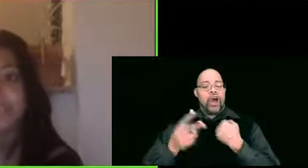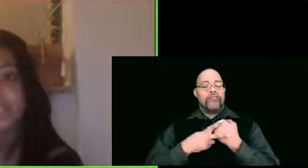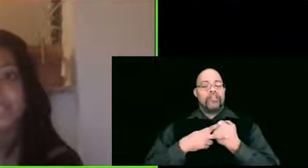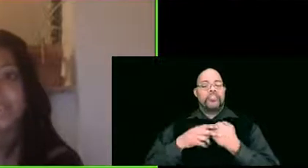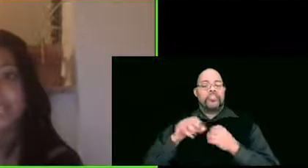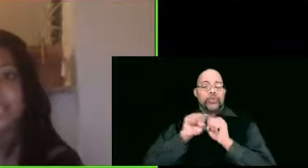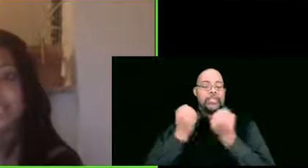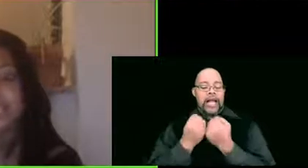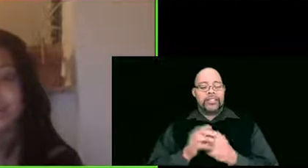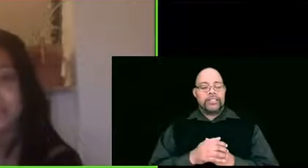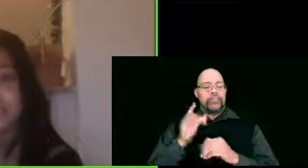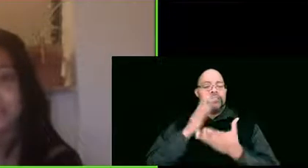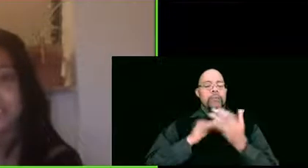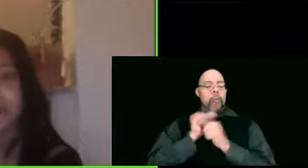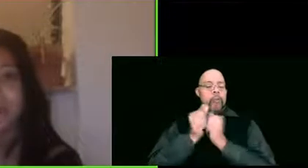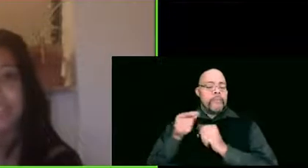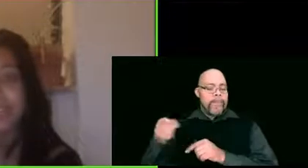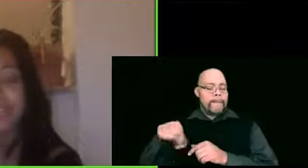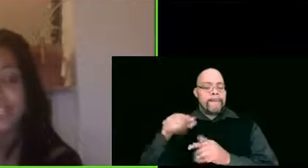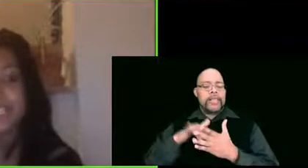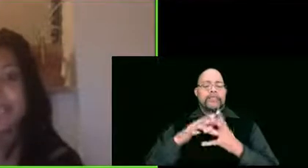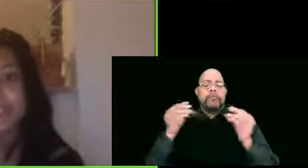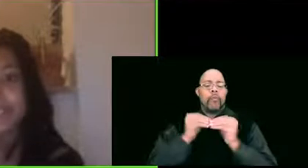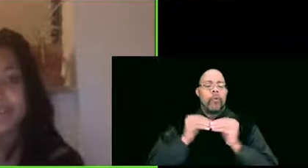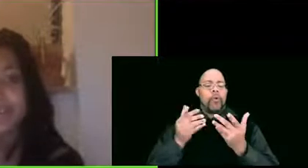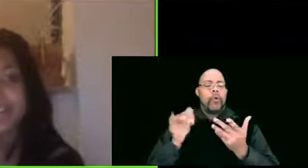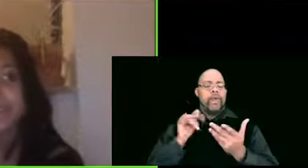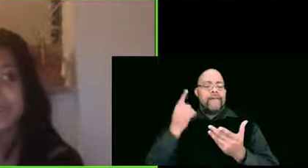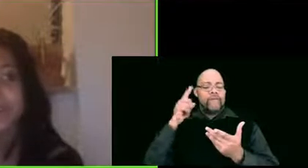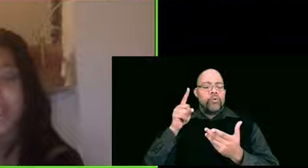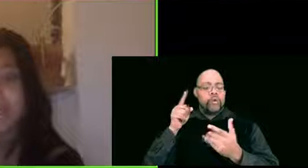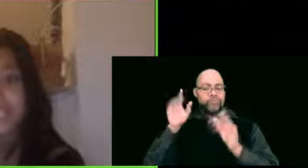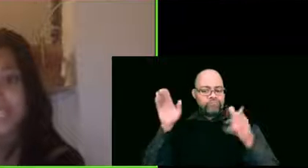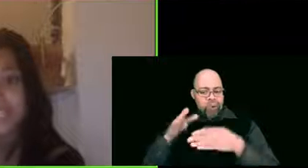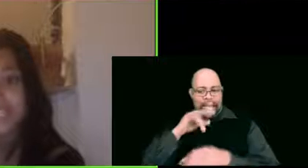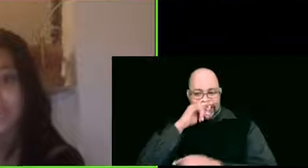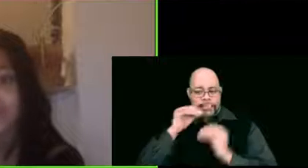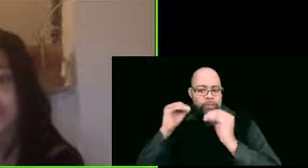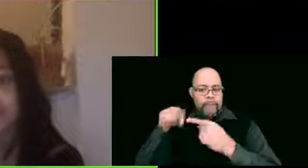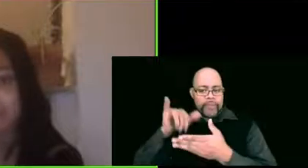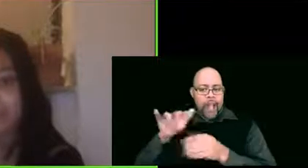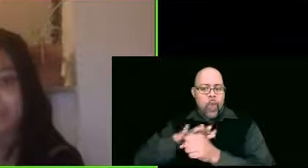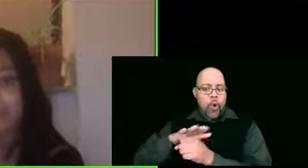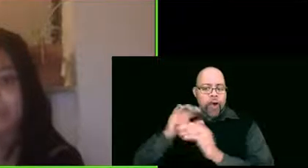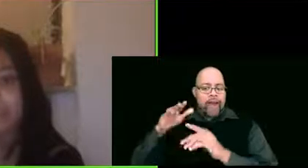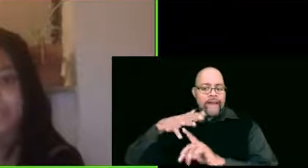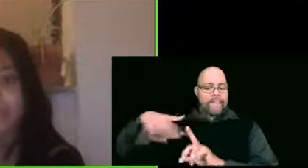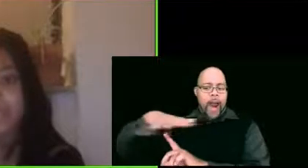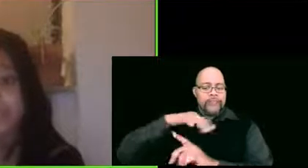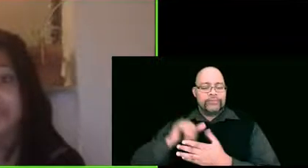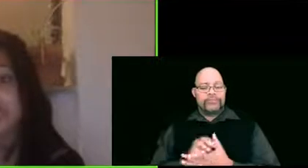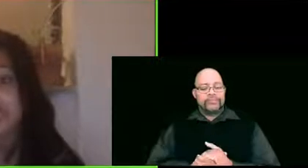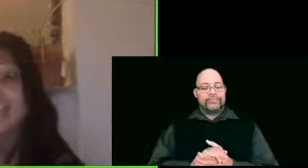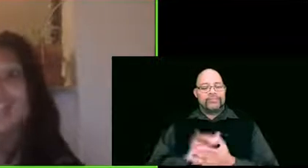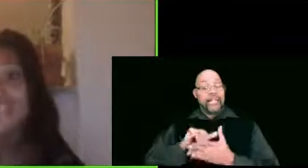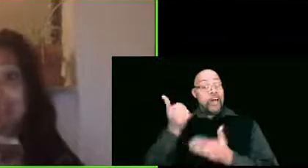Marine Conservation Society. So I've been doing some work with them, which is much more kind of aimed at kids, educating them about their local environment.